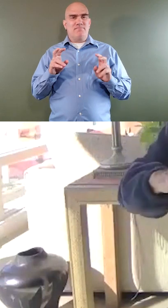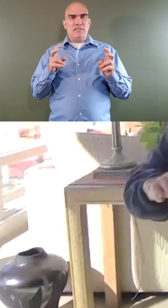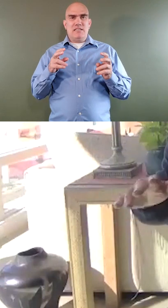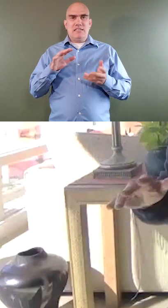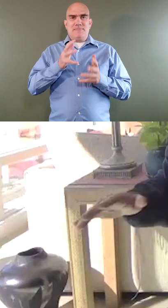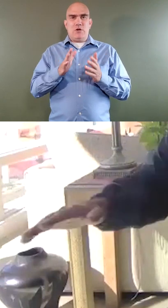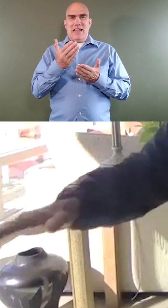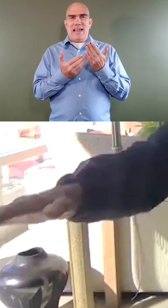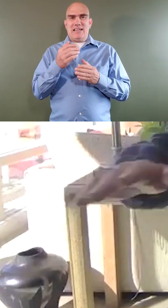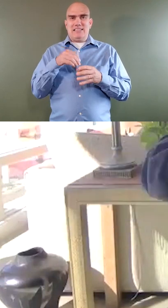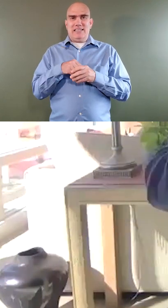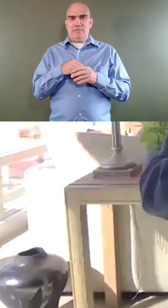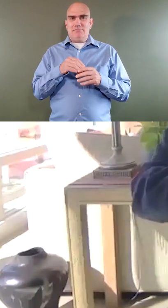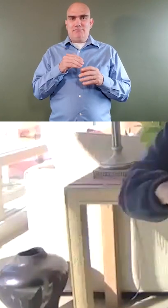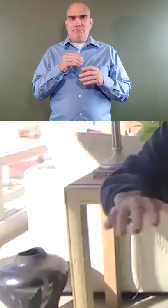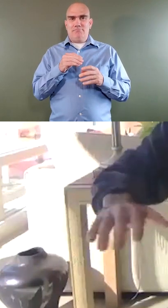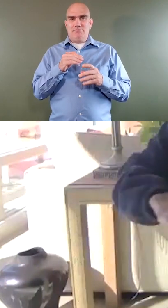hands in Ilik Chuan.